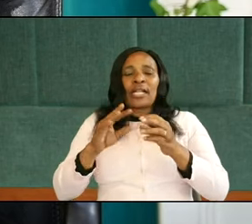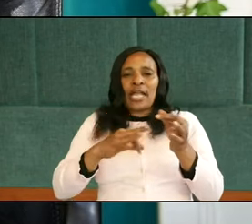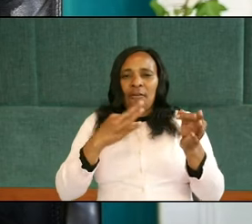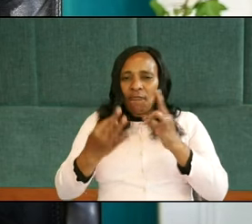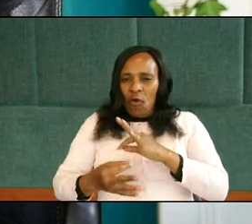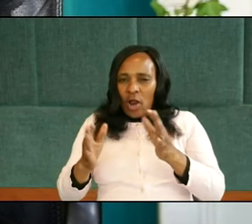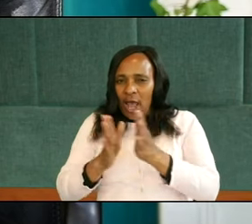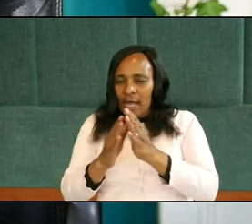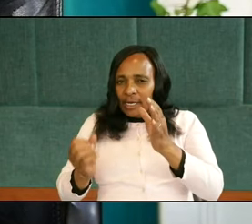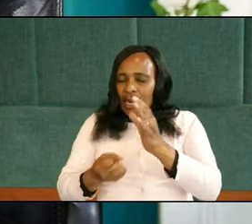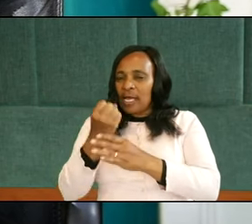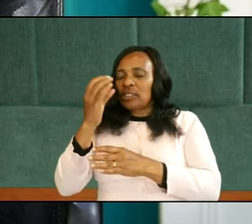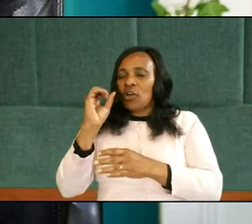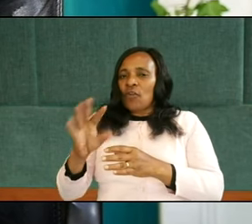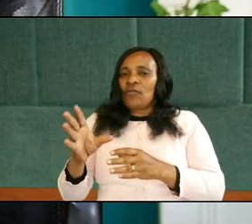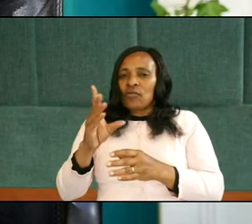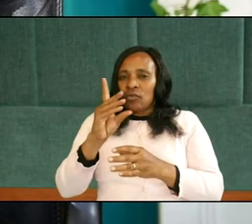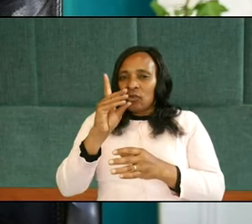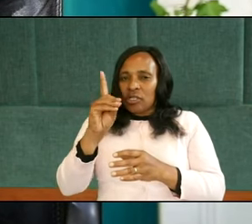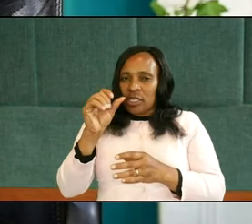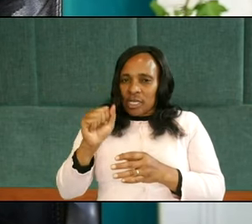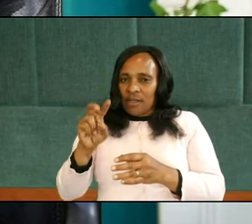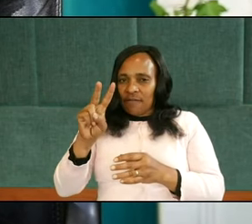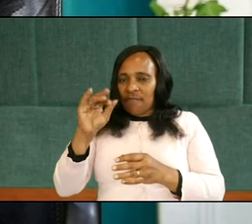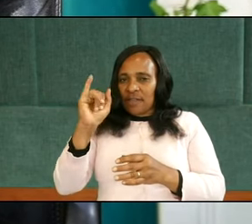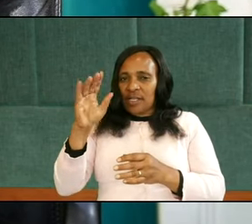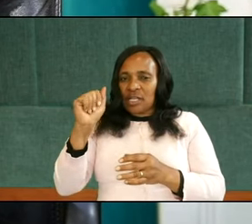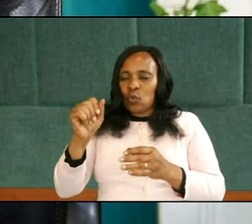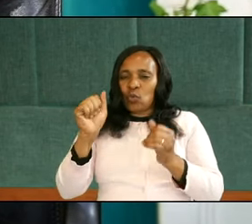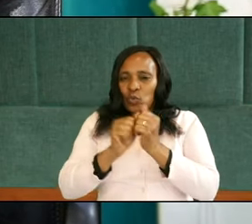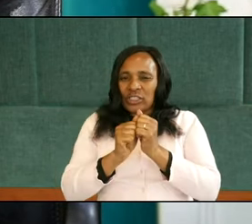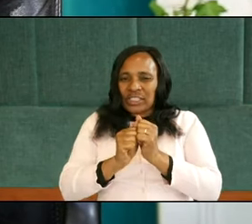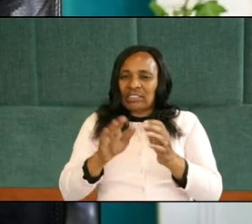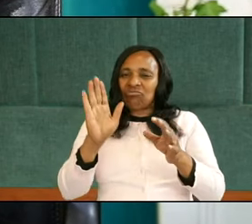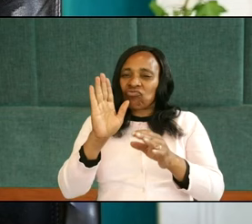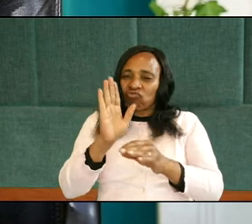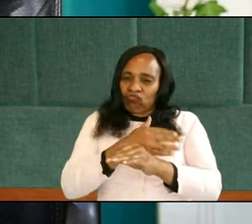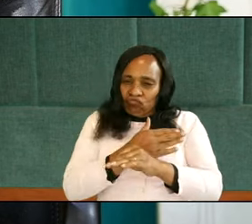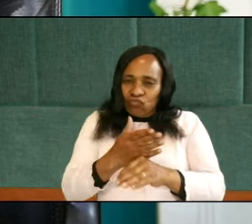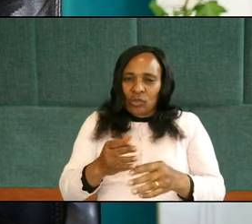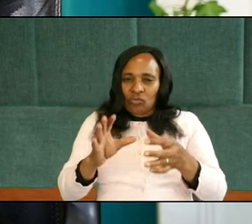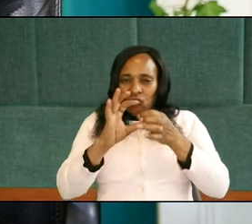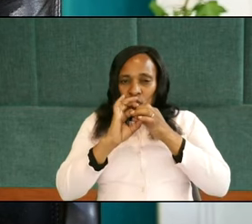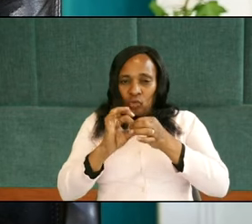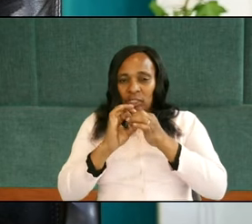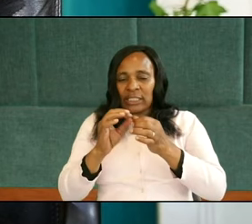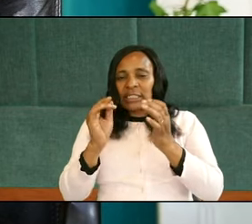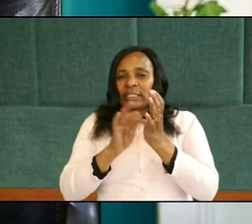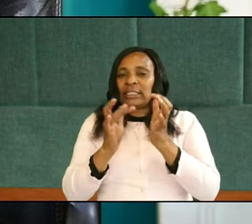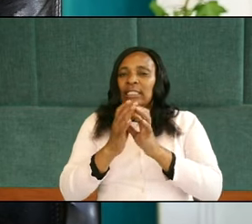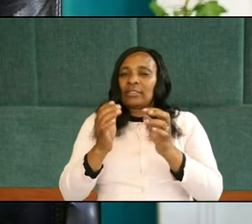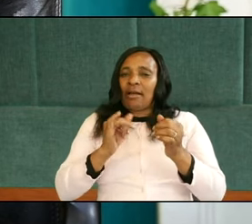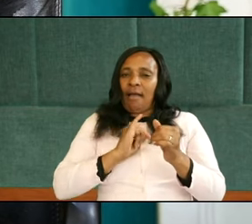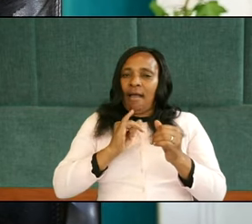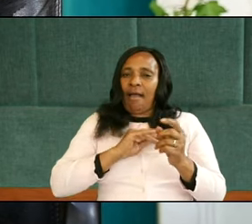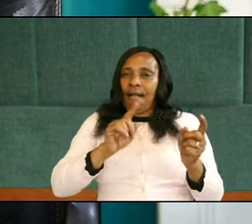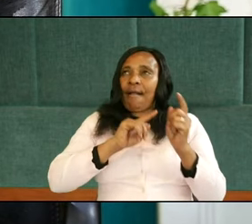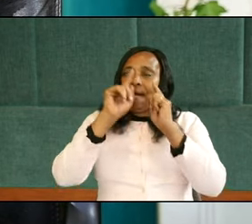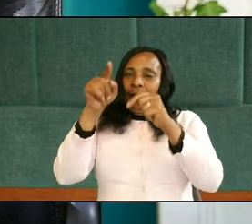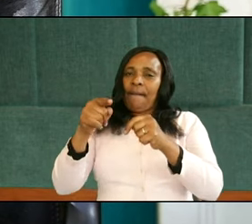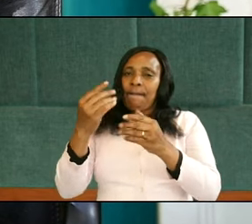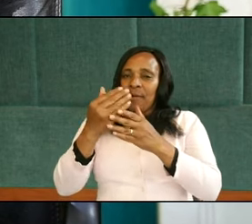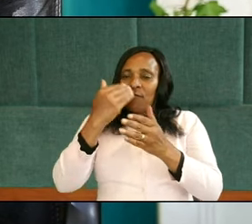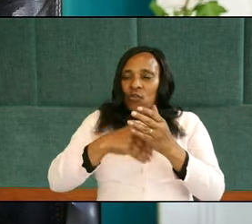and Rise of David, which is very much in line with the song that has just been played, Jesus, I Come. Now, before